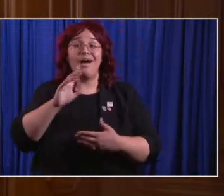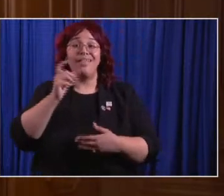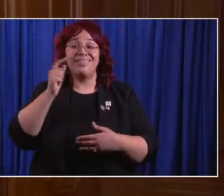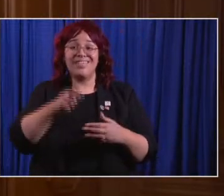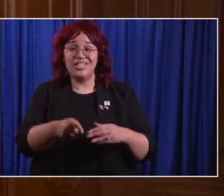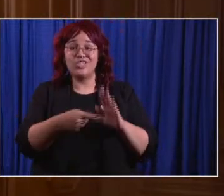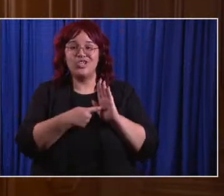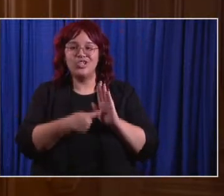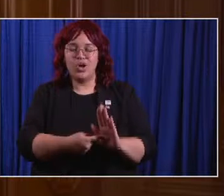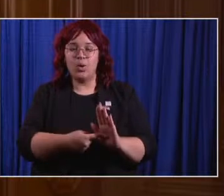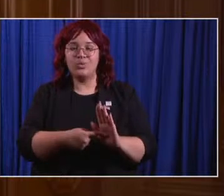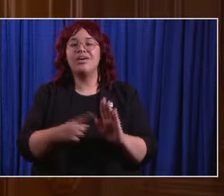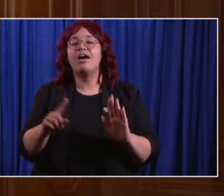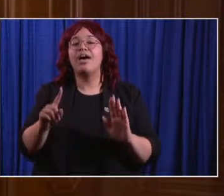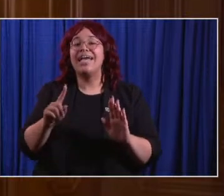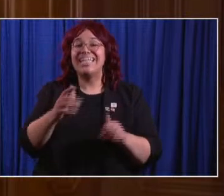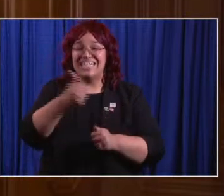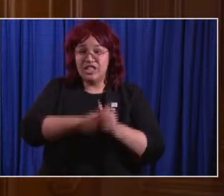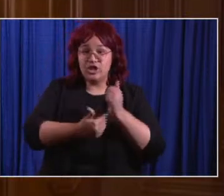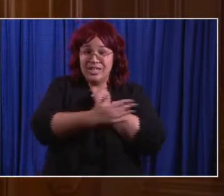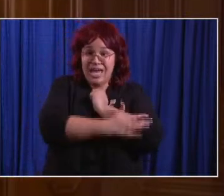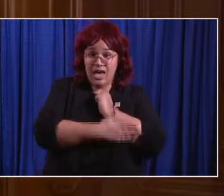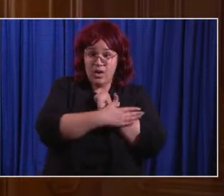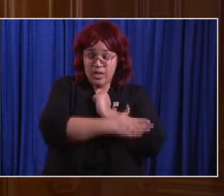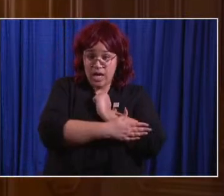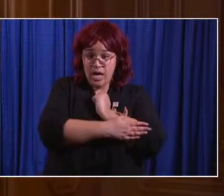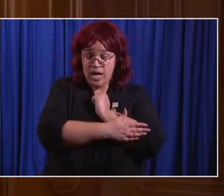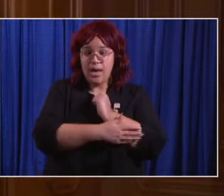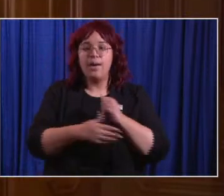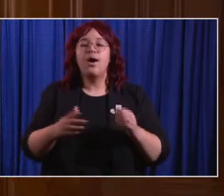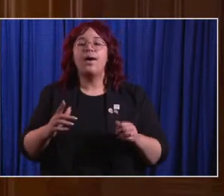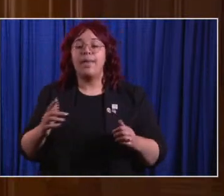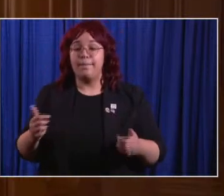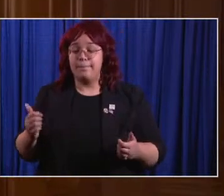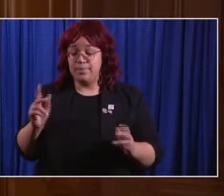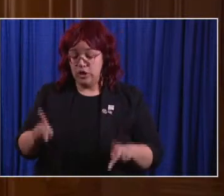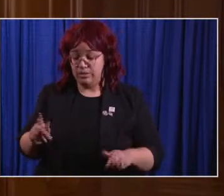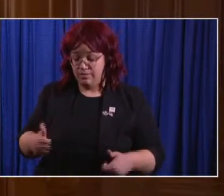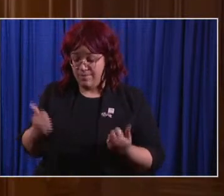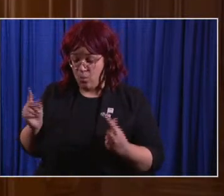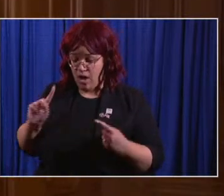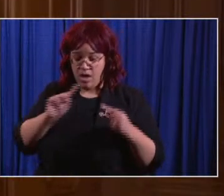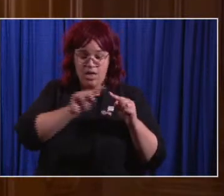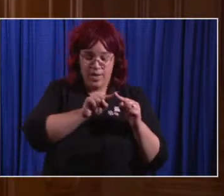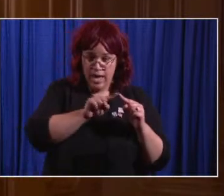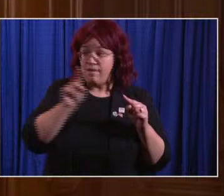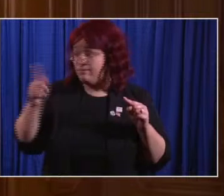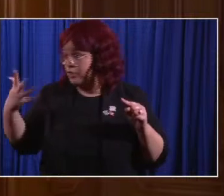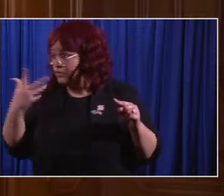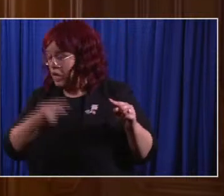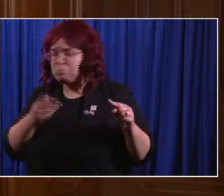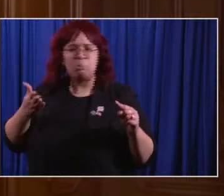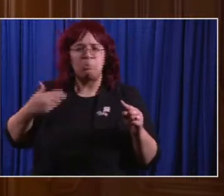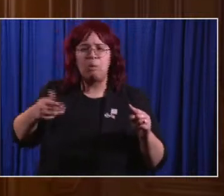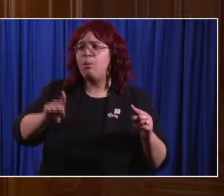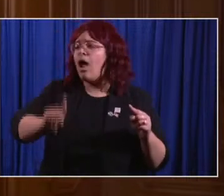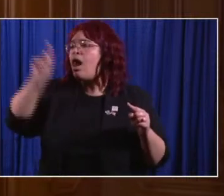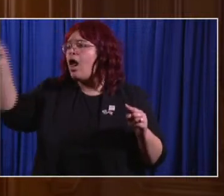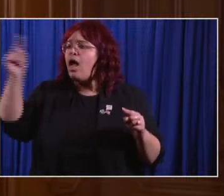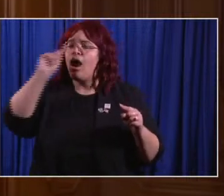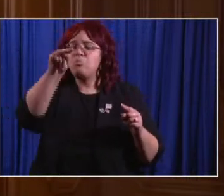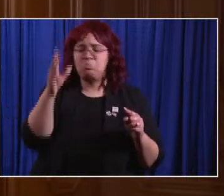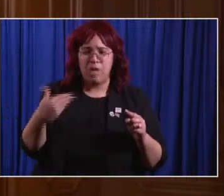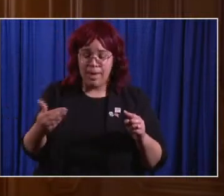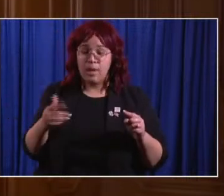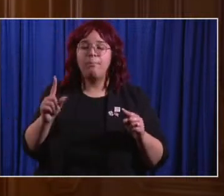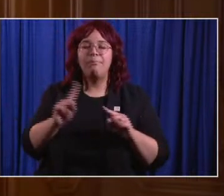first dose. So it's just it's an interesting way to look at what is going on in the